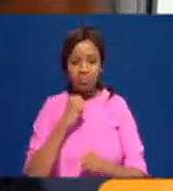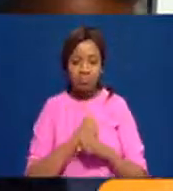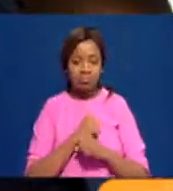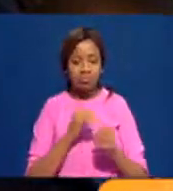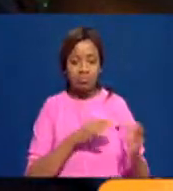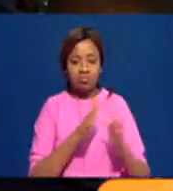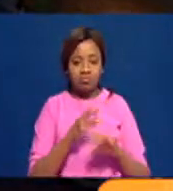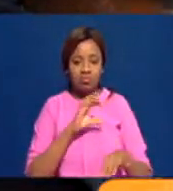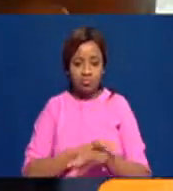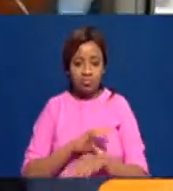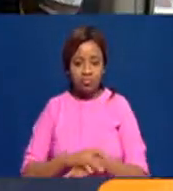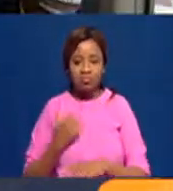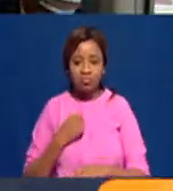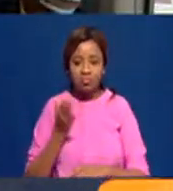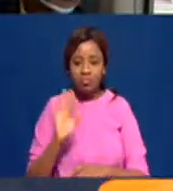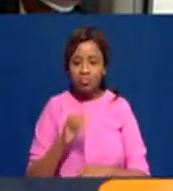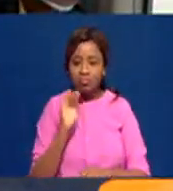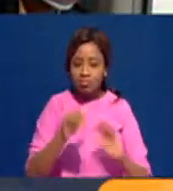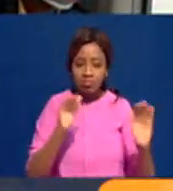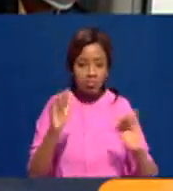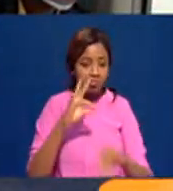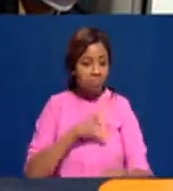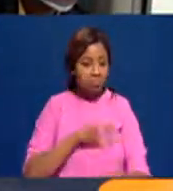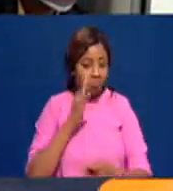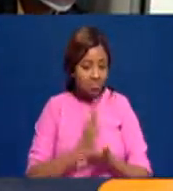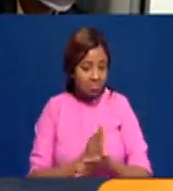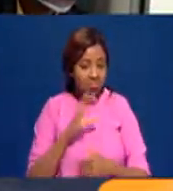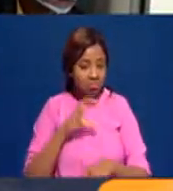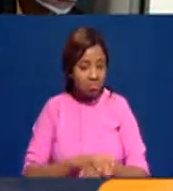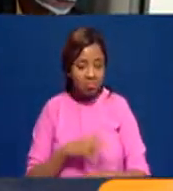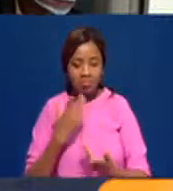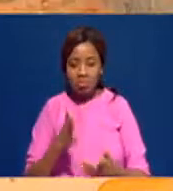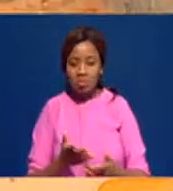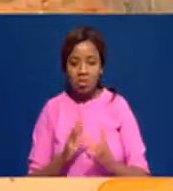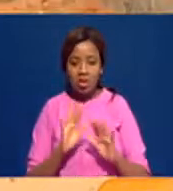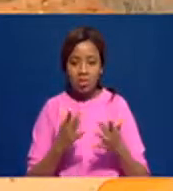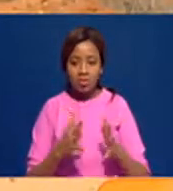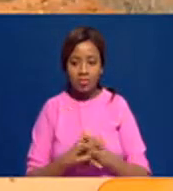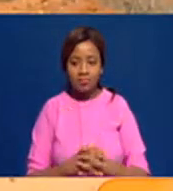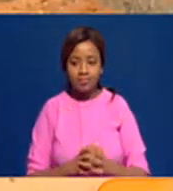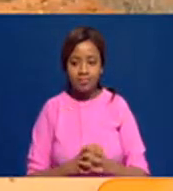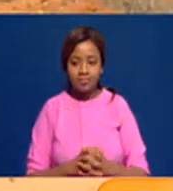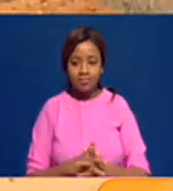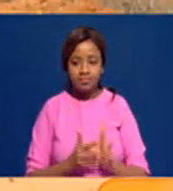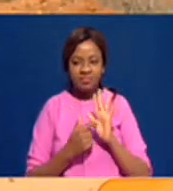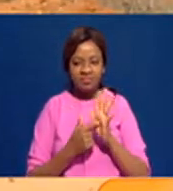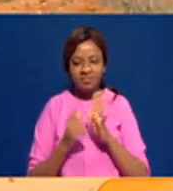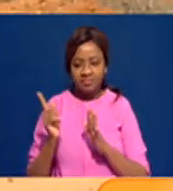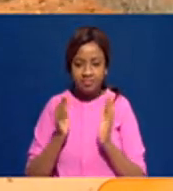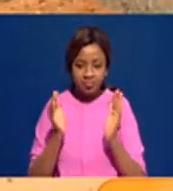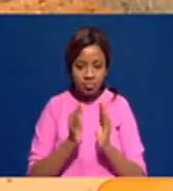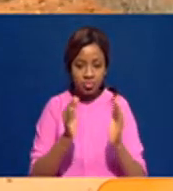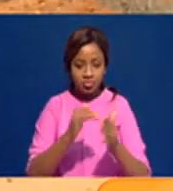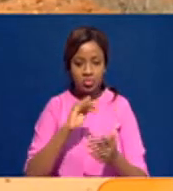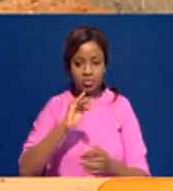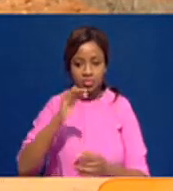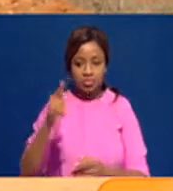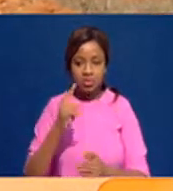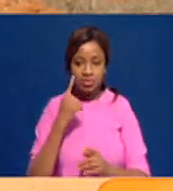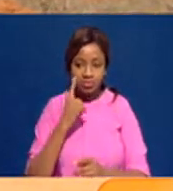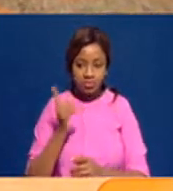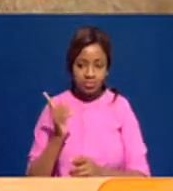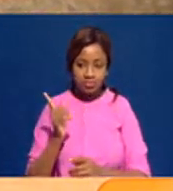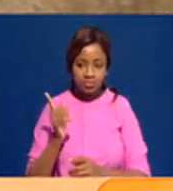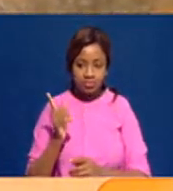back to find out how they're faring 5 years after the project was commissioned. For some smaller towns around the transit